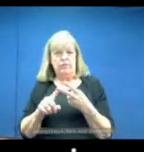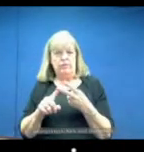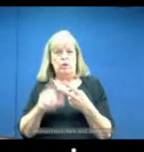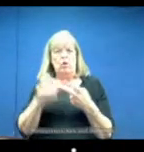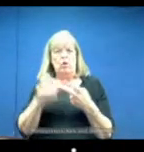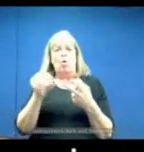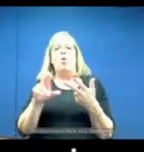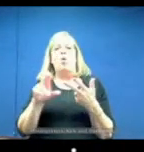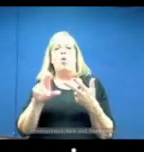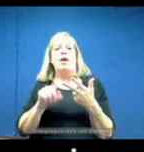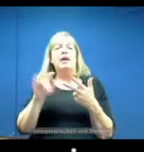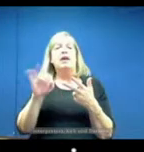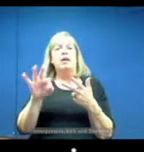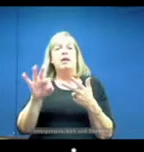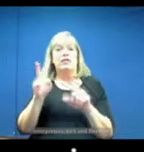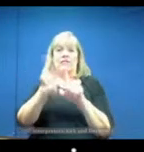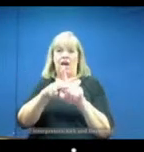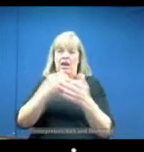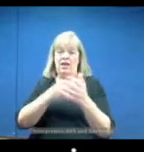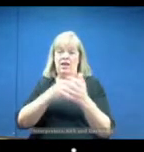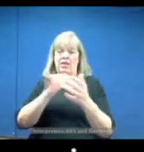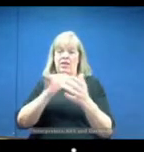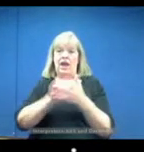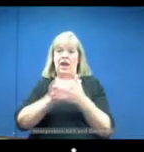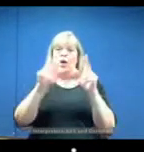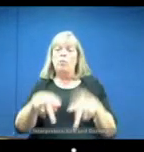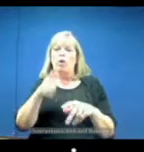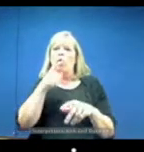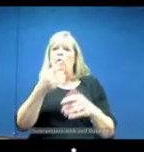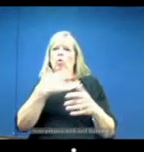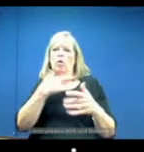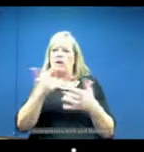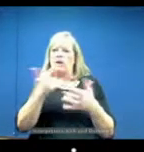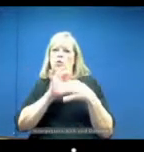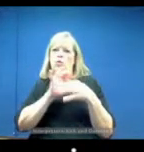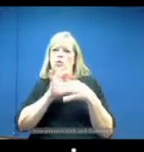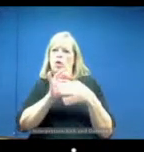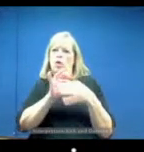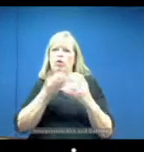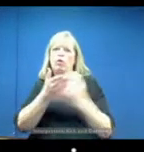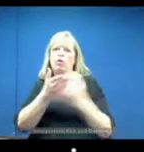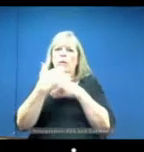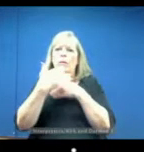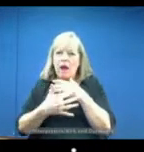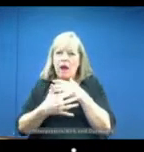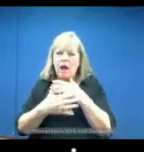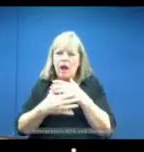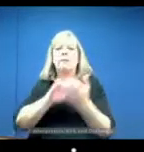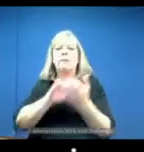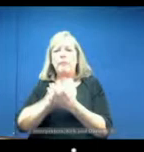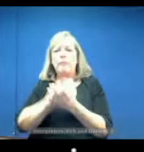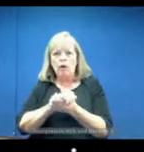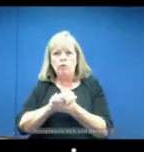or if they're filing against a person related by blood, marriage, or adoption.